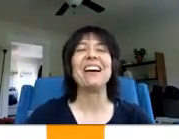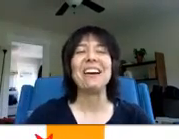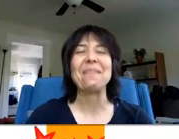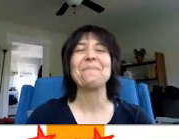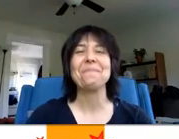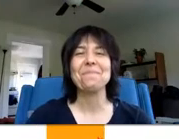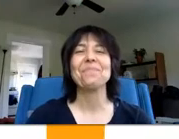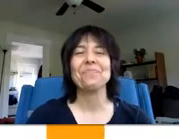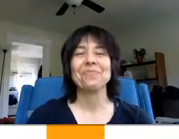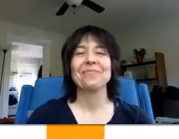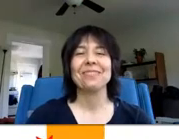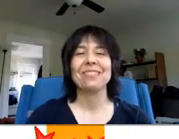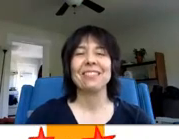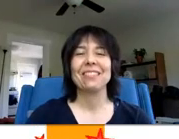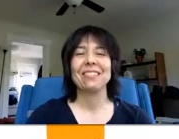Good job.